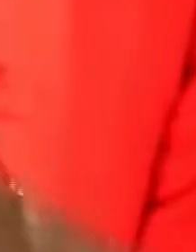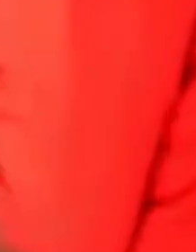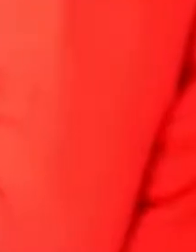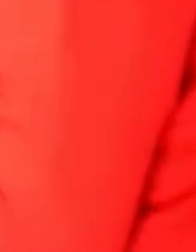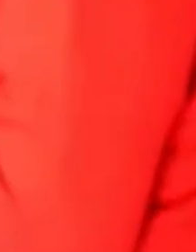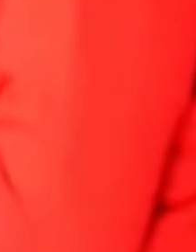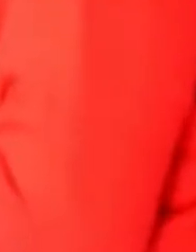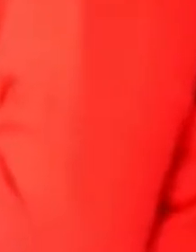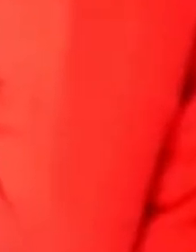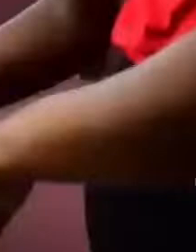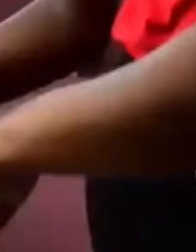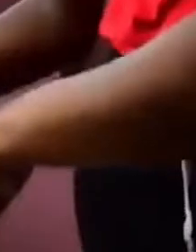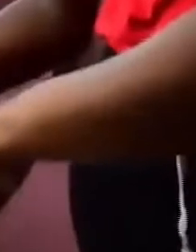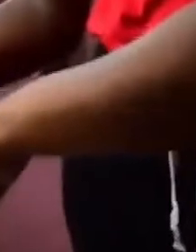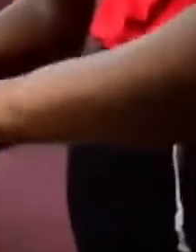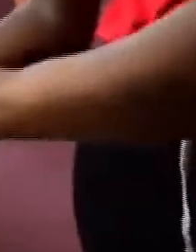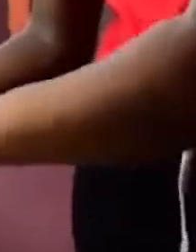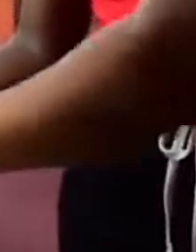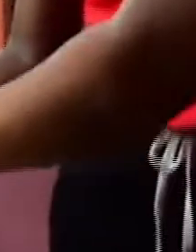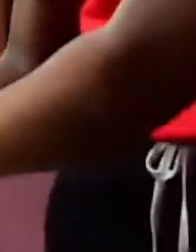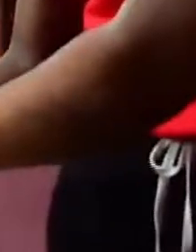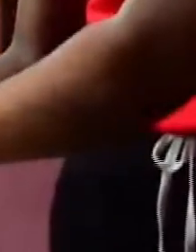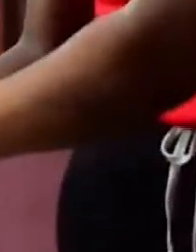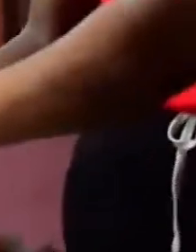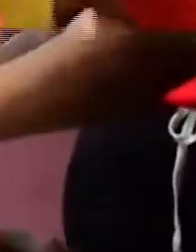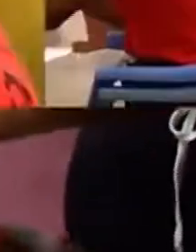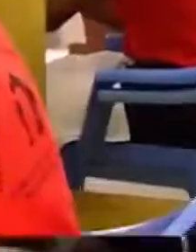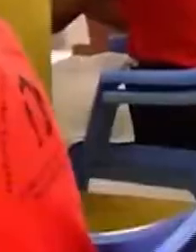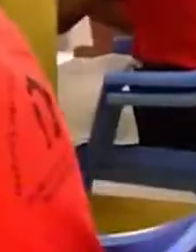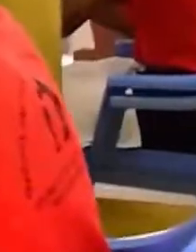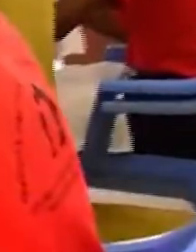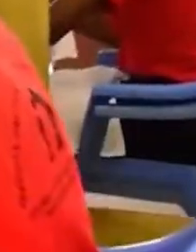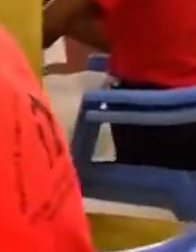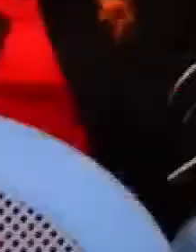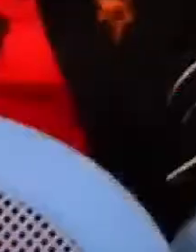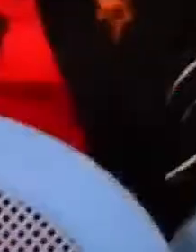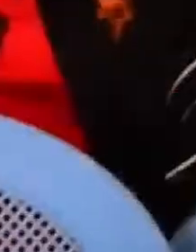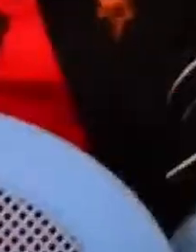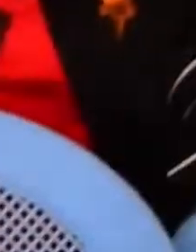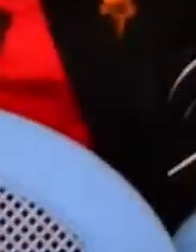0721633962 au tuandikie barua pepe kupitia